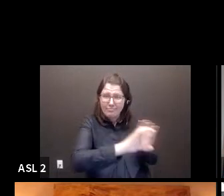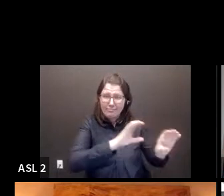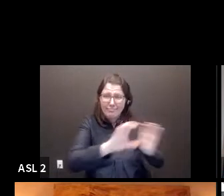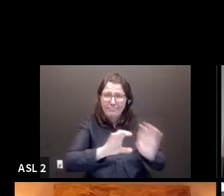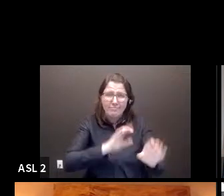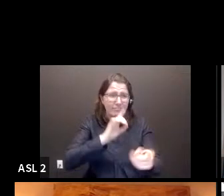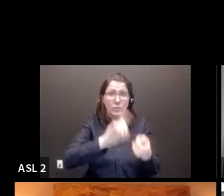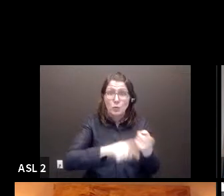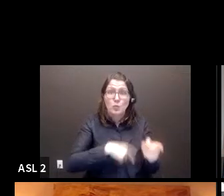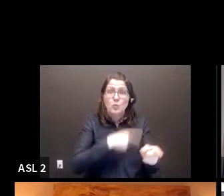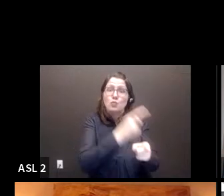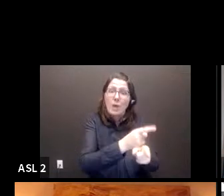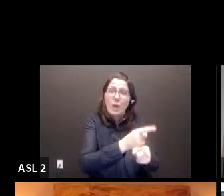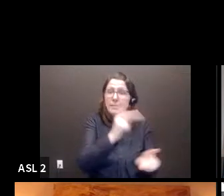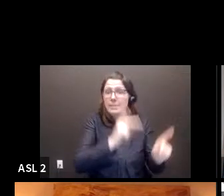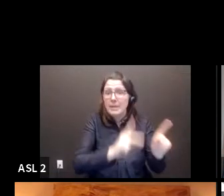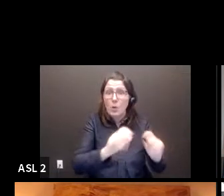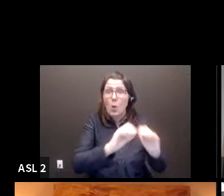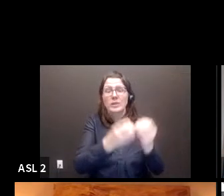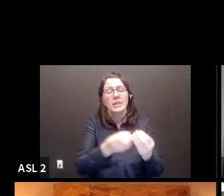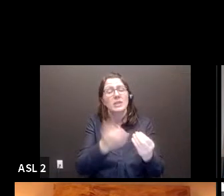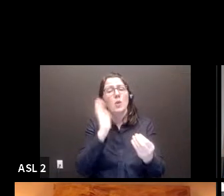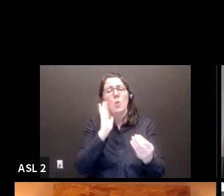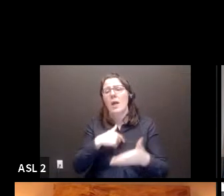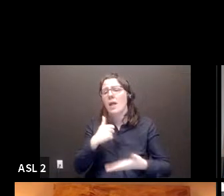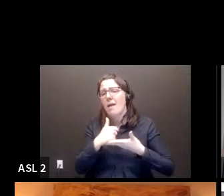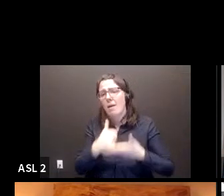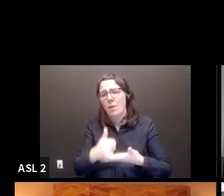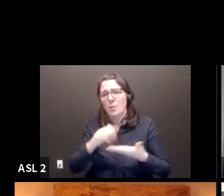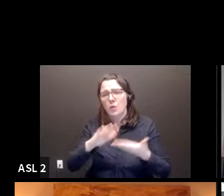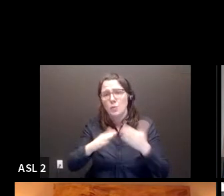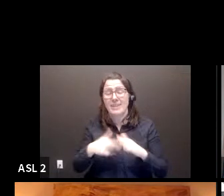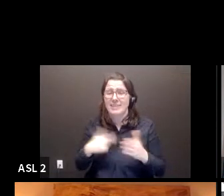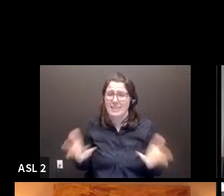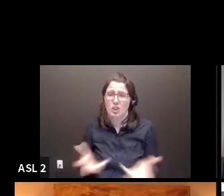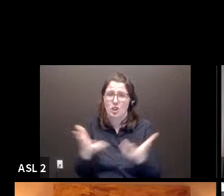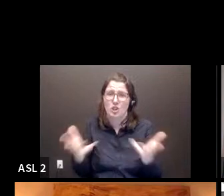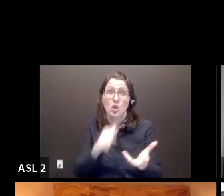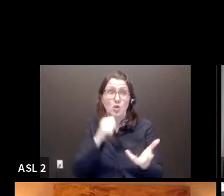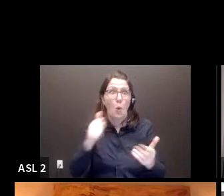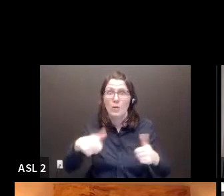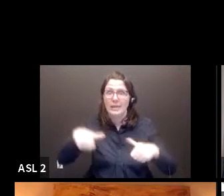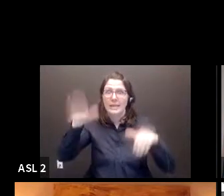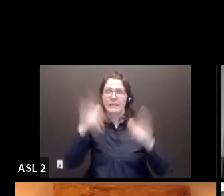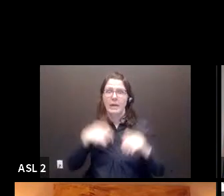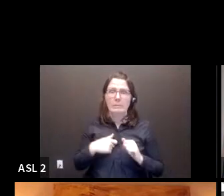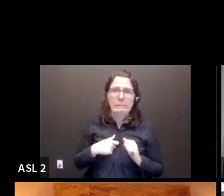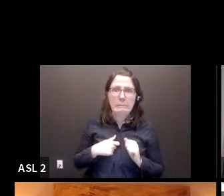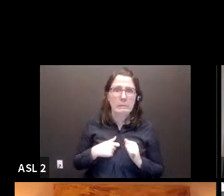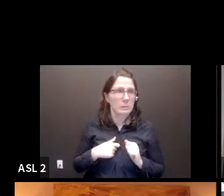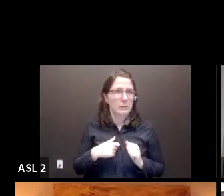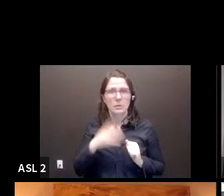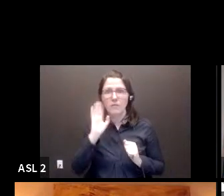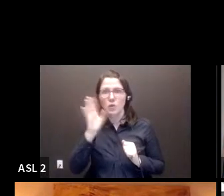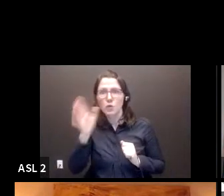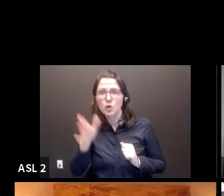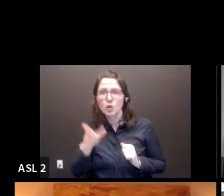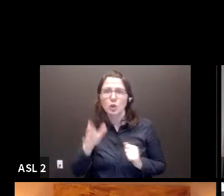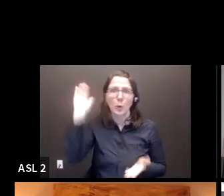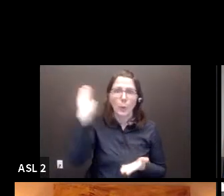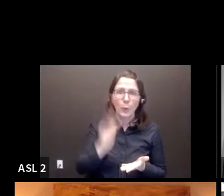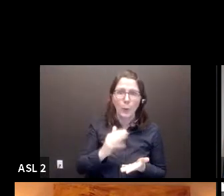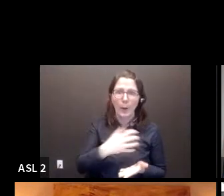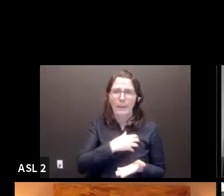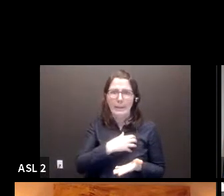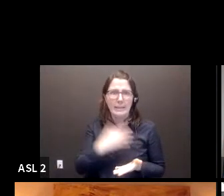want to encourage you guys to like don't give up don't don't like get scared by the like the future of it just understand anything you can get out of